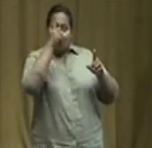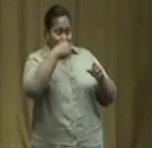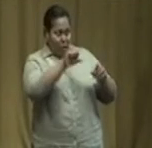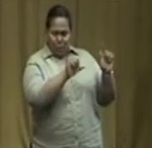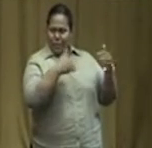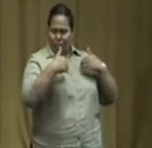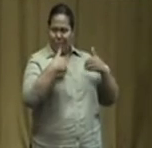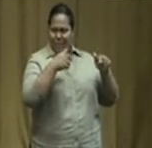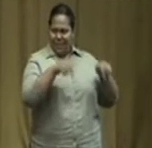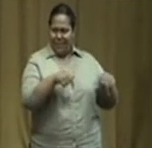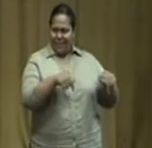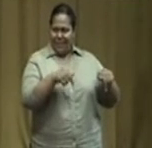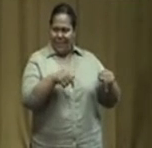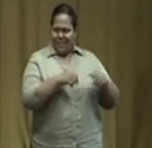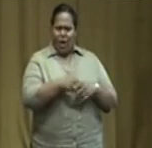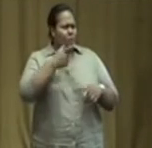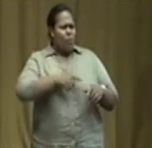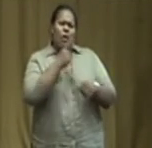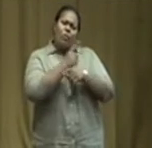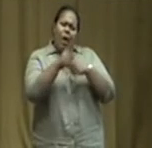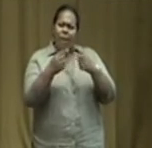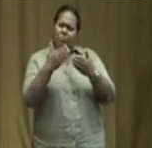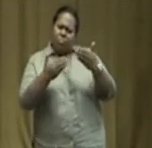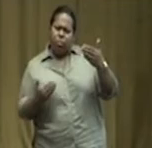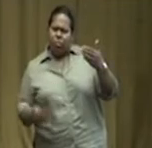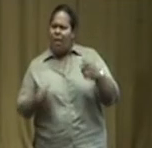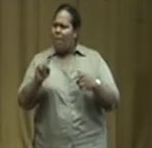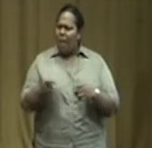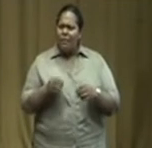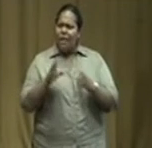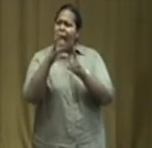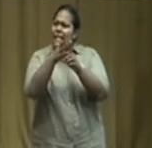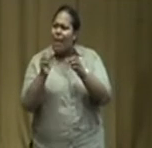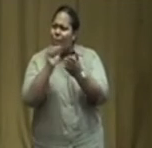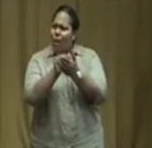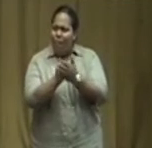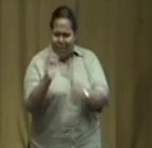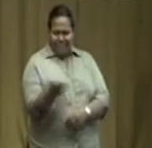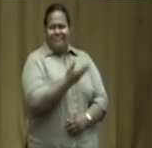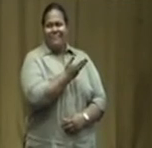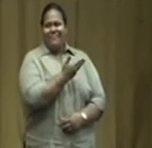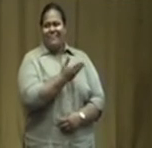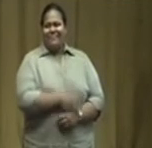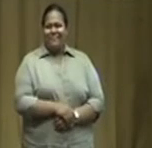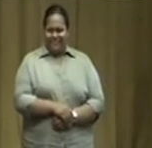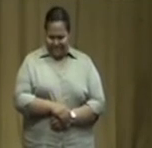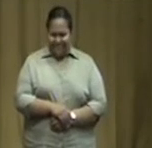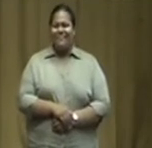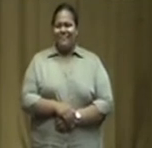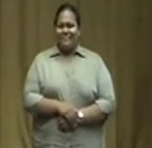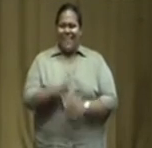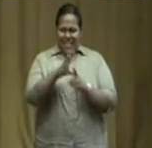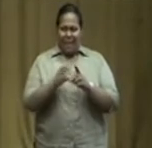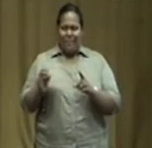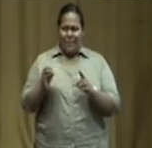And basically how our courses are assembled, each of our micro courses are assembled from a number of learning pathways. And the reason we